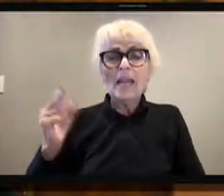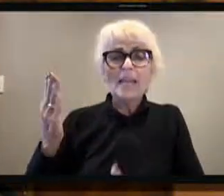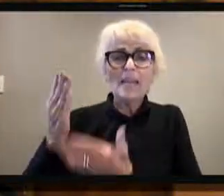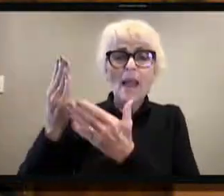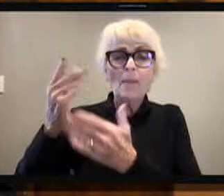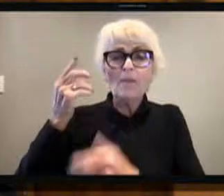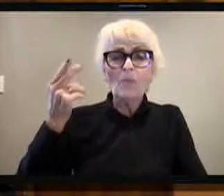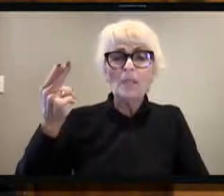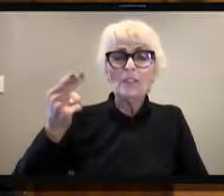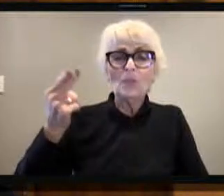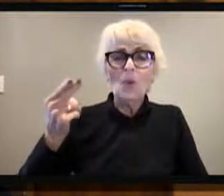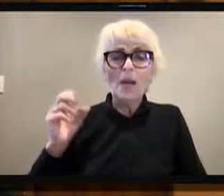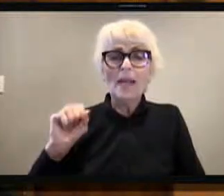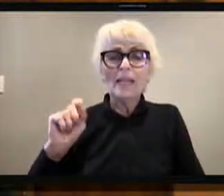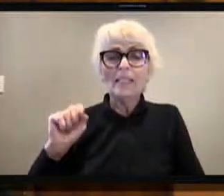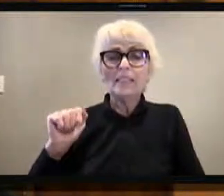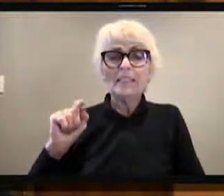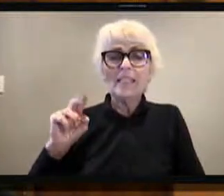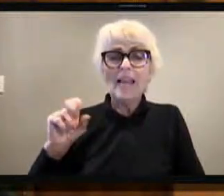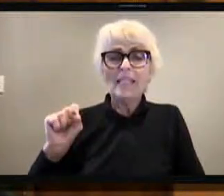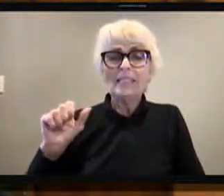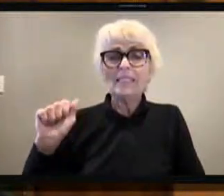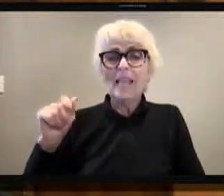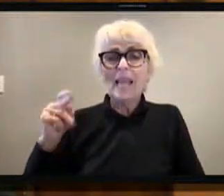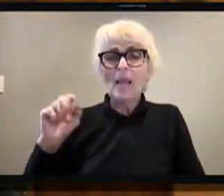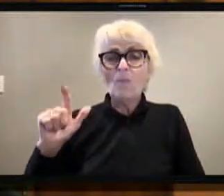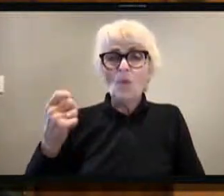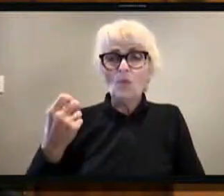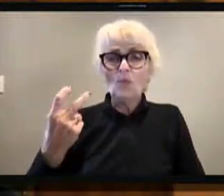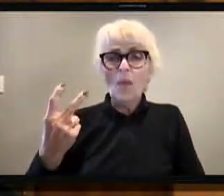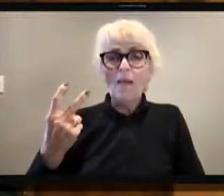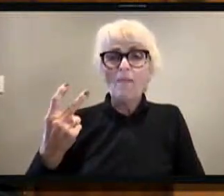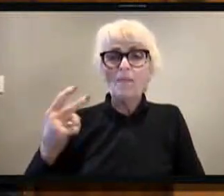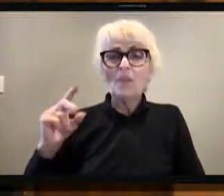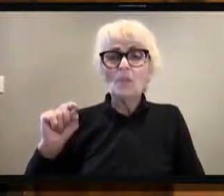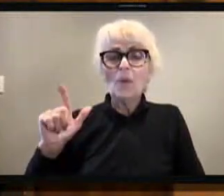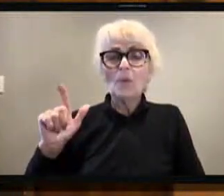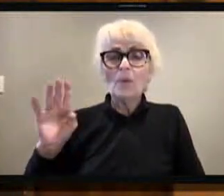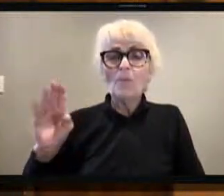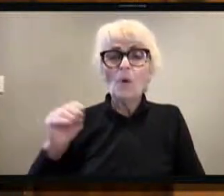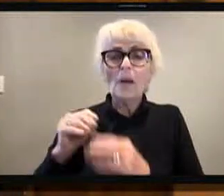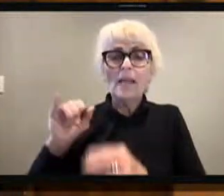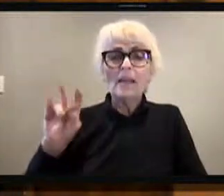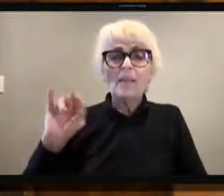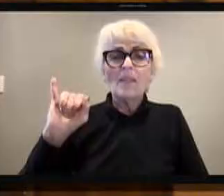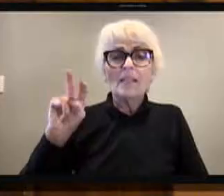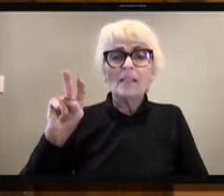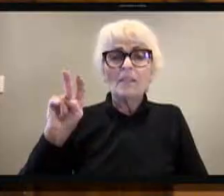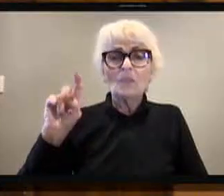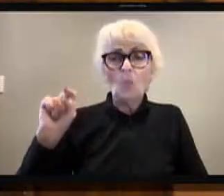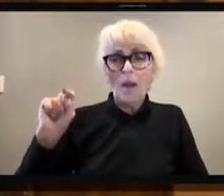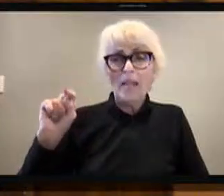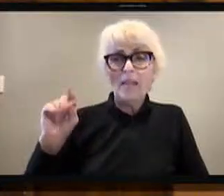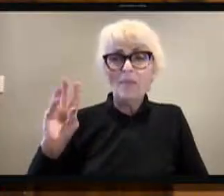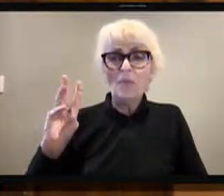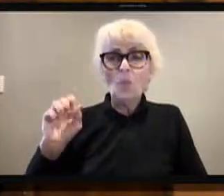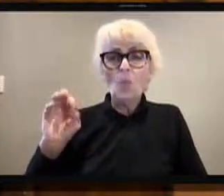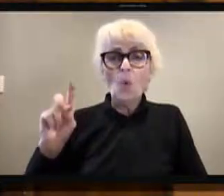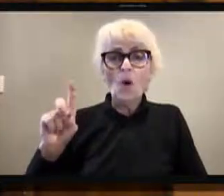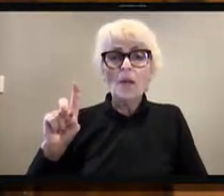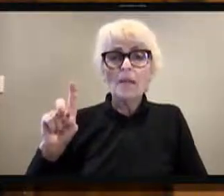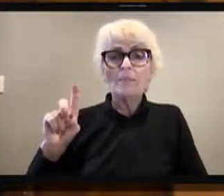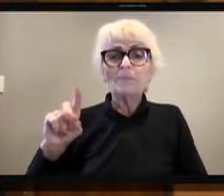2024. It's in the 20th Ward, and it's in the 2nd Council District. The nomination